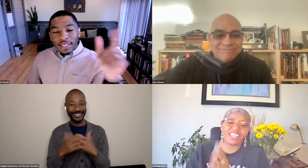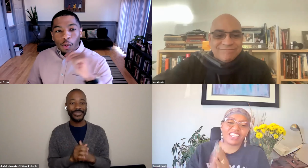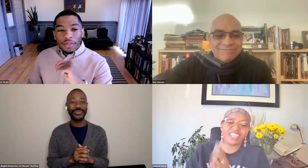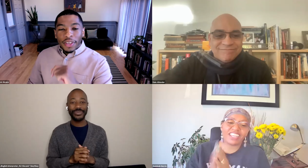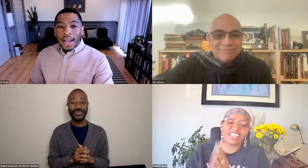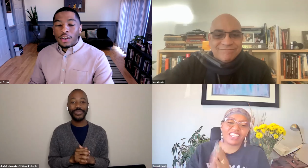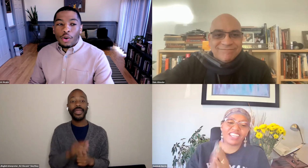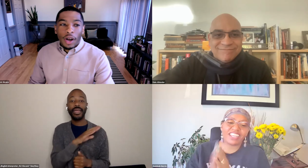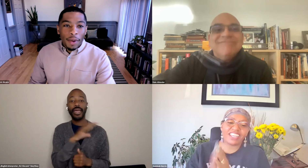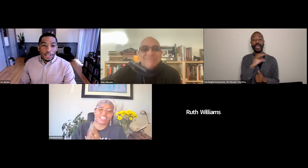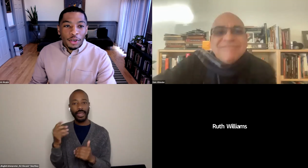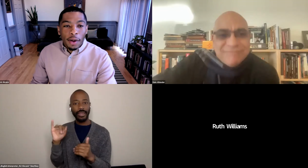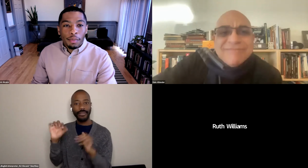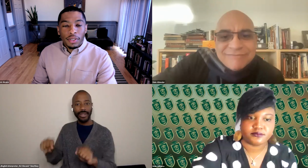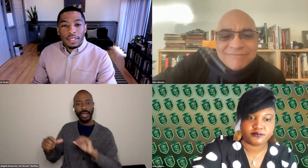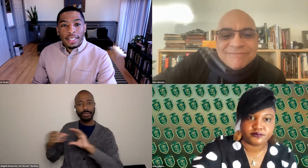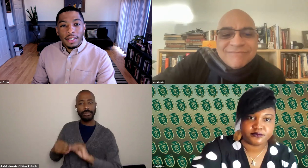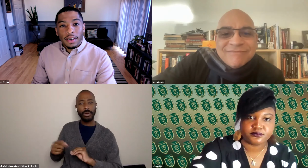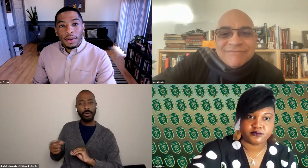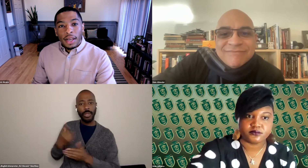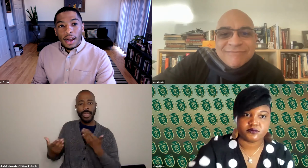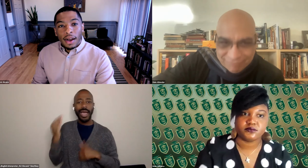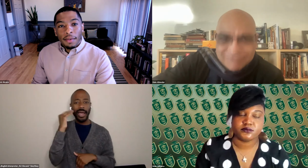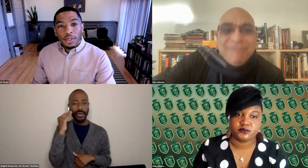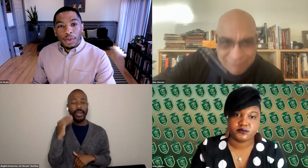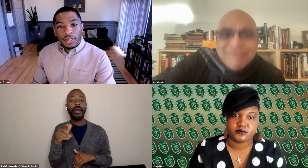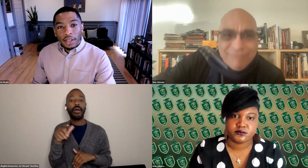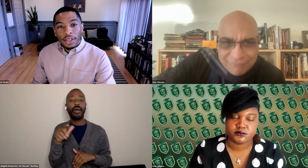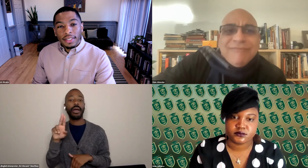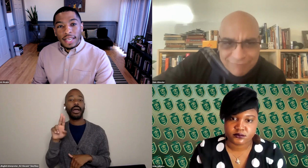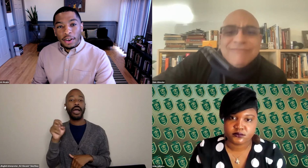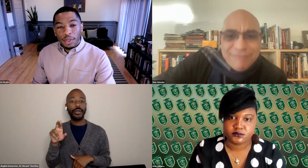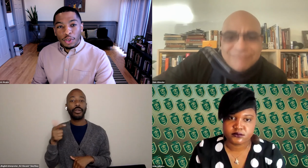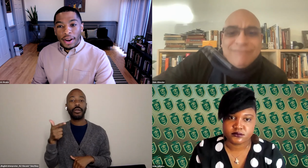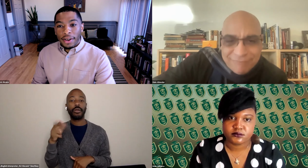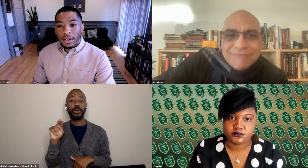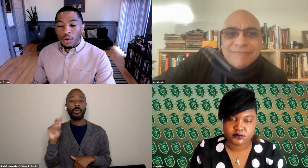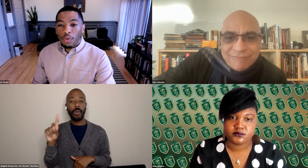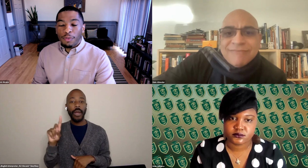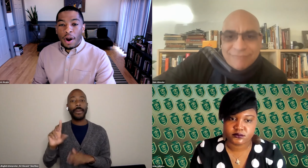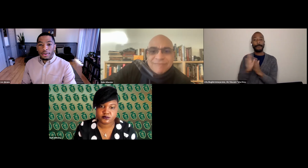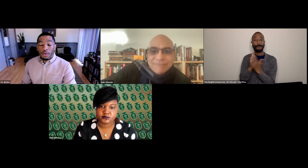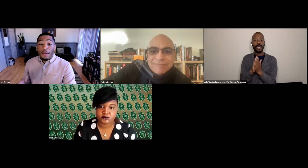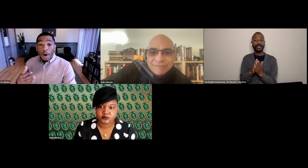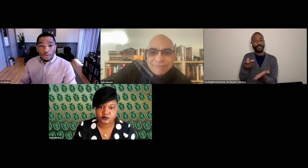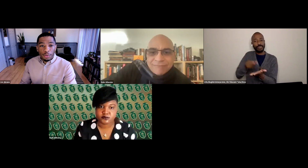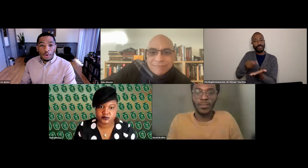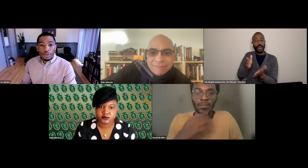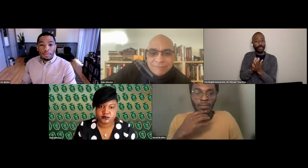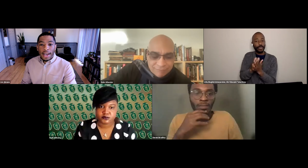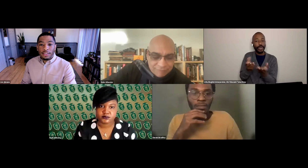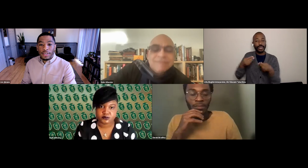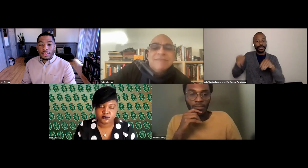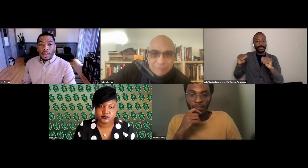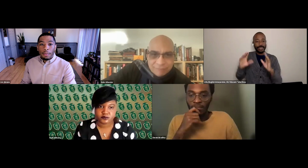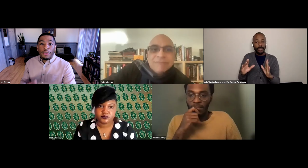Thank you. And if I can say one thing, I know Underground Books is a bookseller in the Sacramento area who I've partnered with before